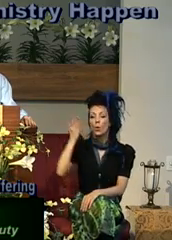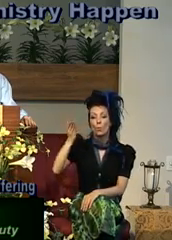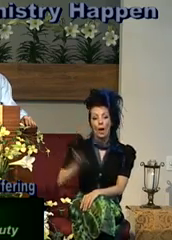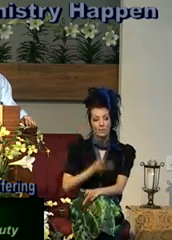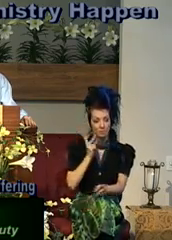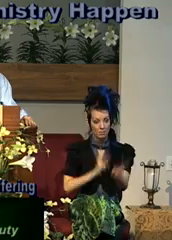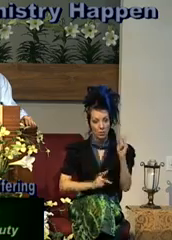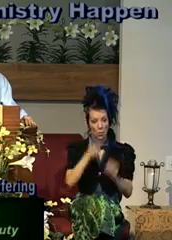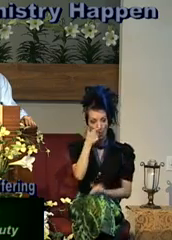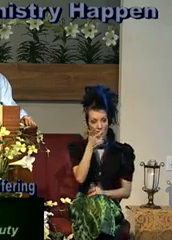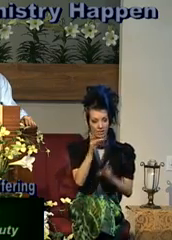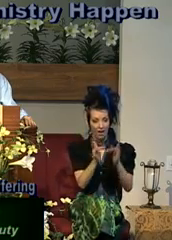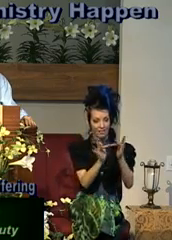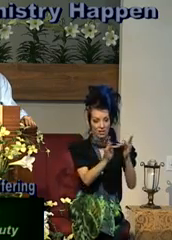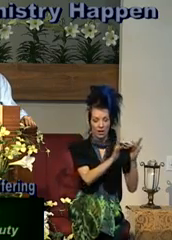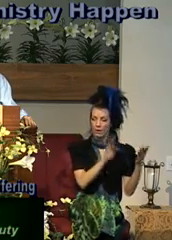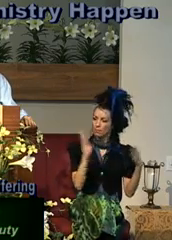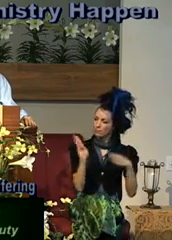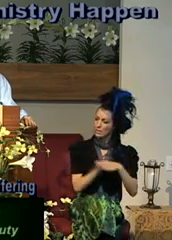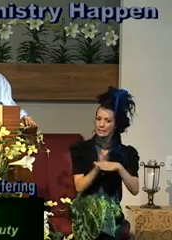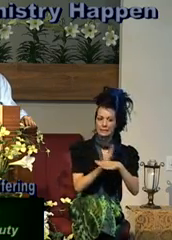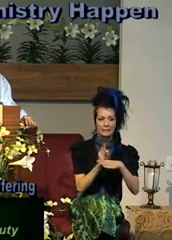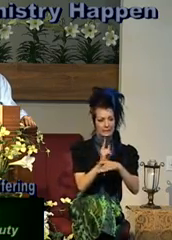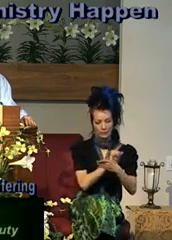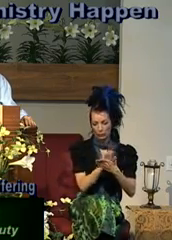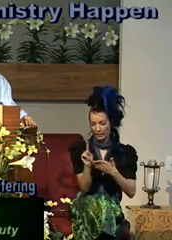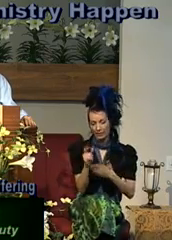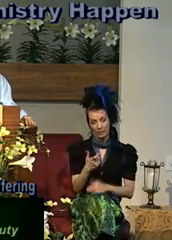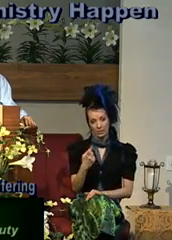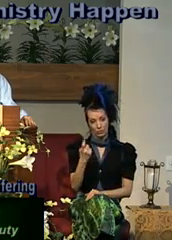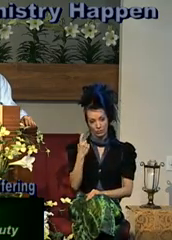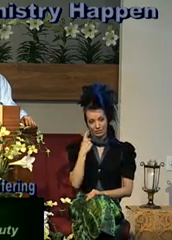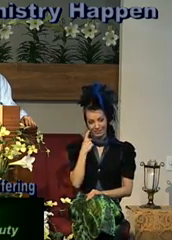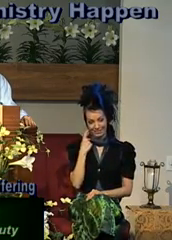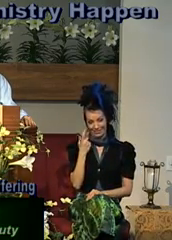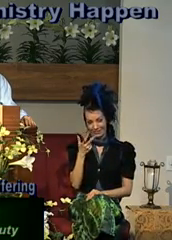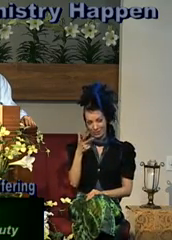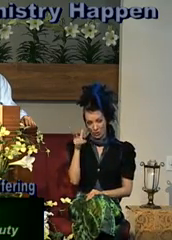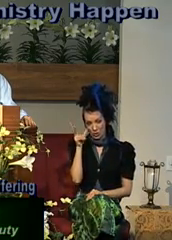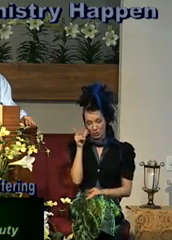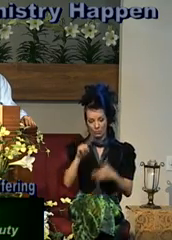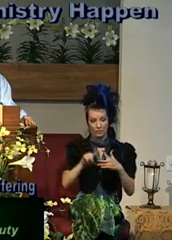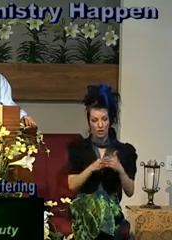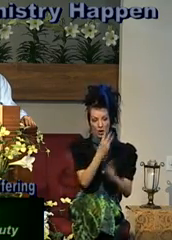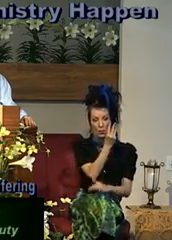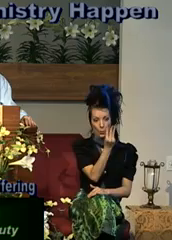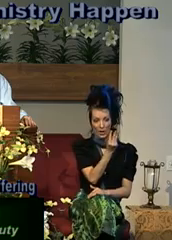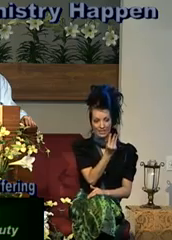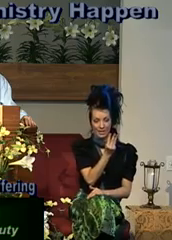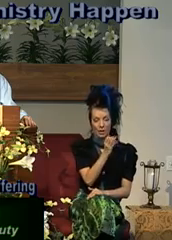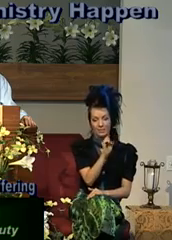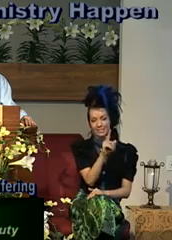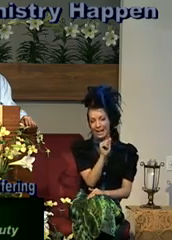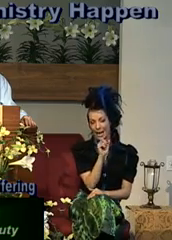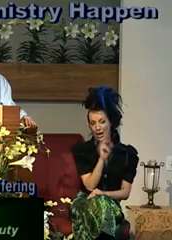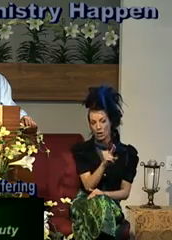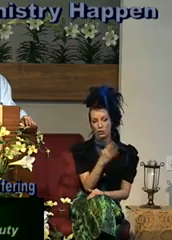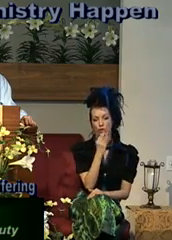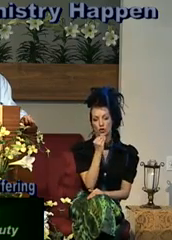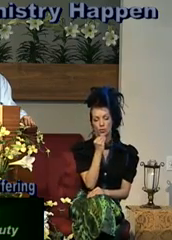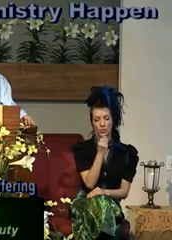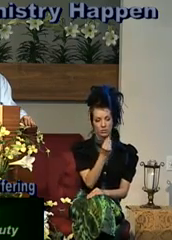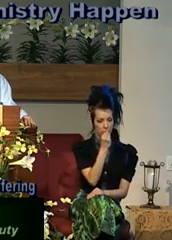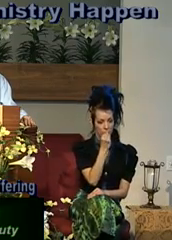internet. It's been a busy week. As you've heard earlier, we started out on Wednesday with our wonderful Seder and then our hand of foot